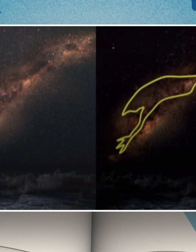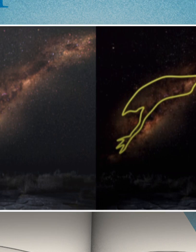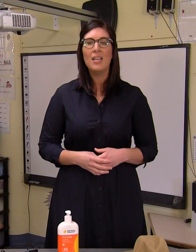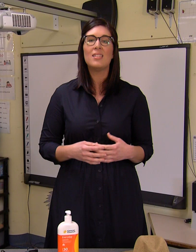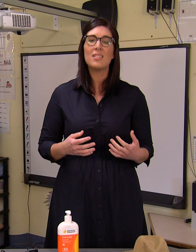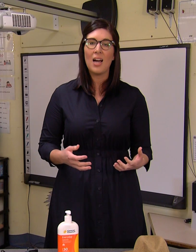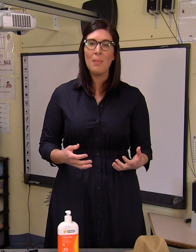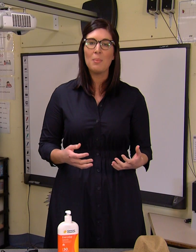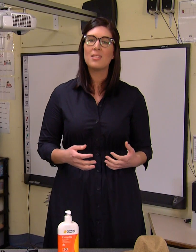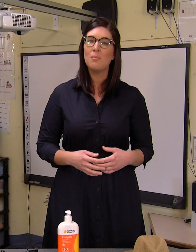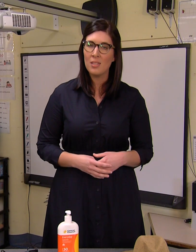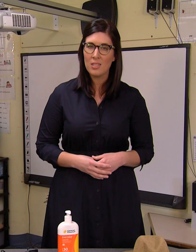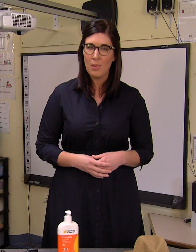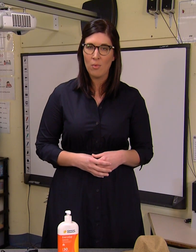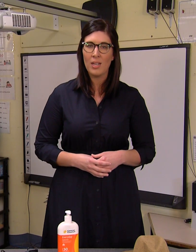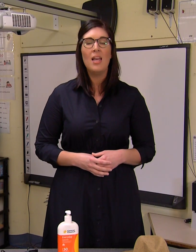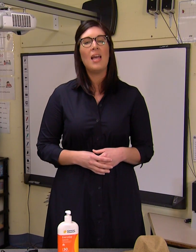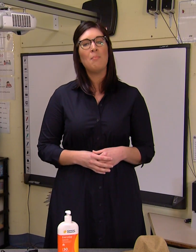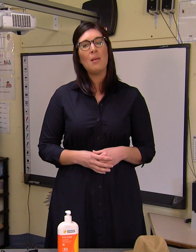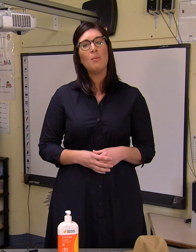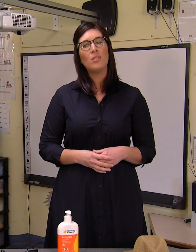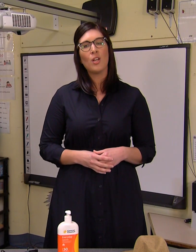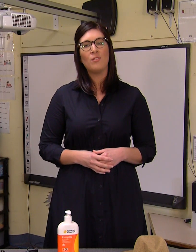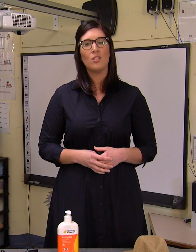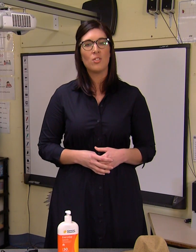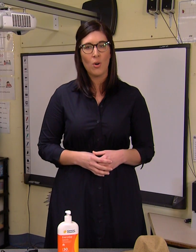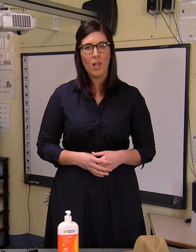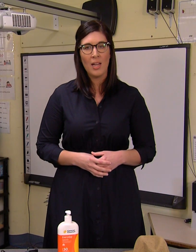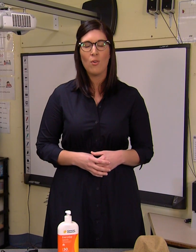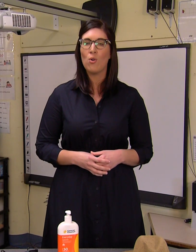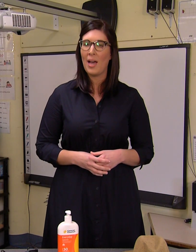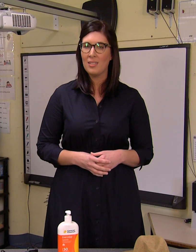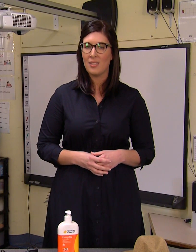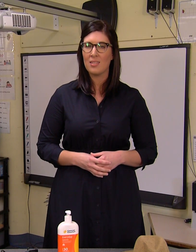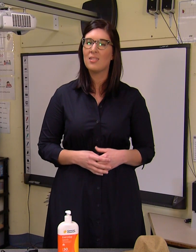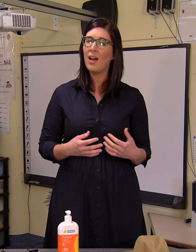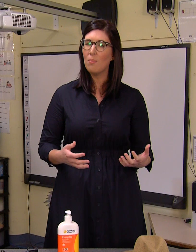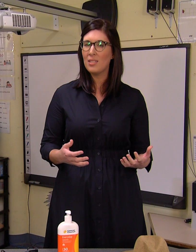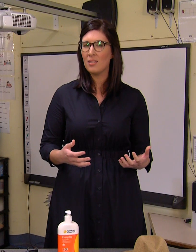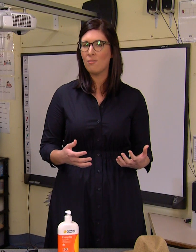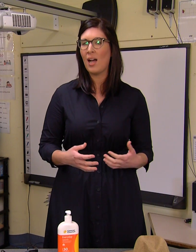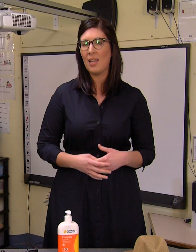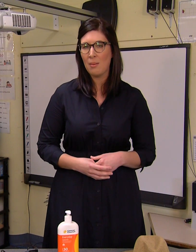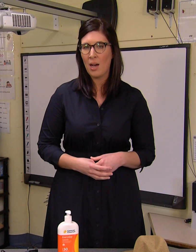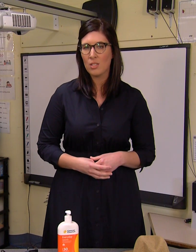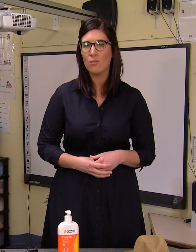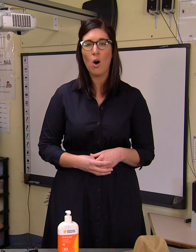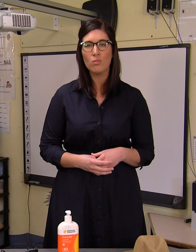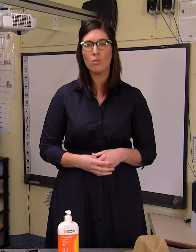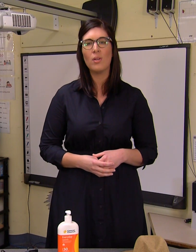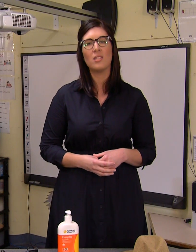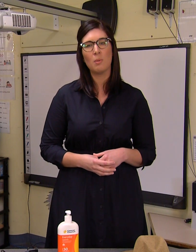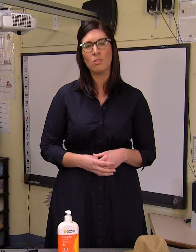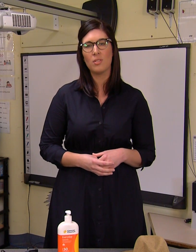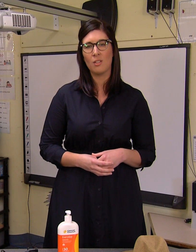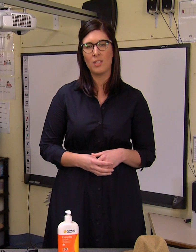Australia. The star map is committed to memory and may be preserved in a songline or paintings to help identify landmarks of